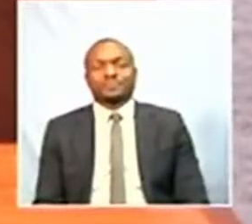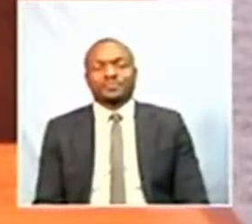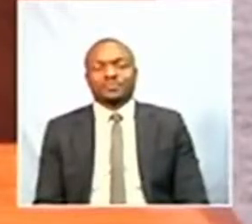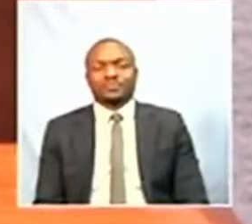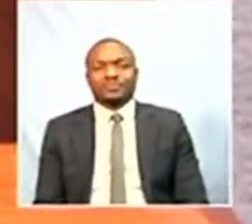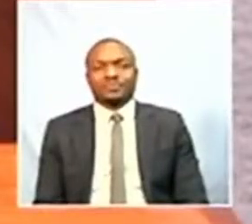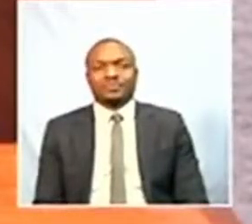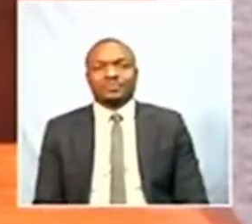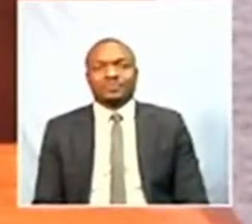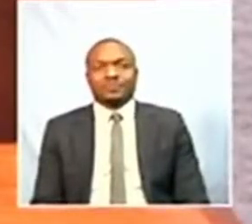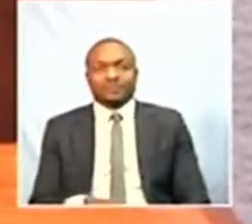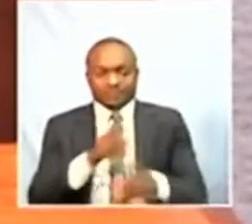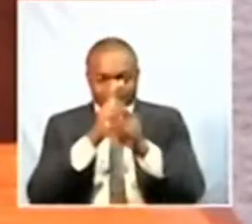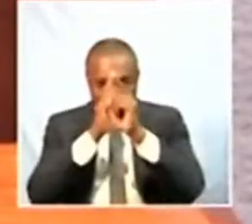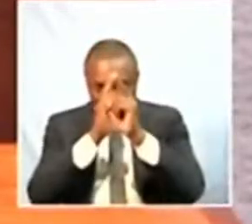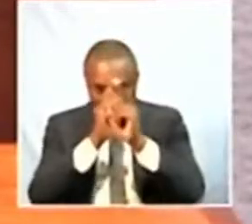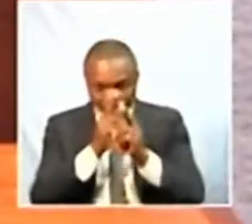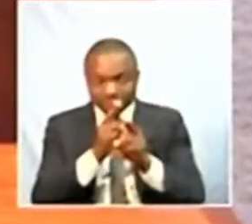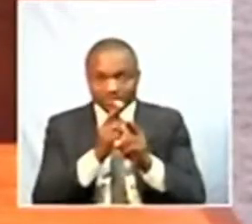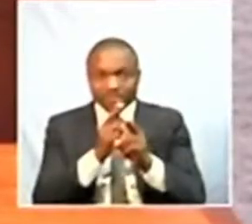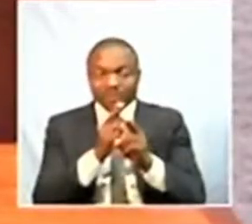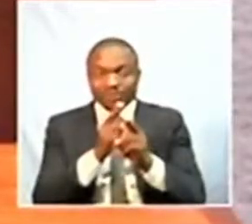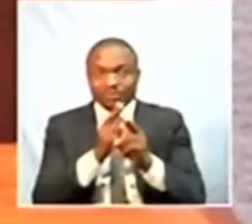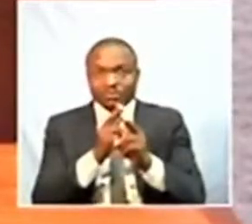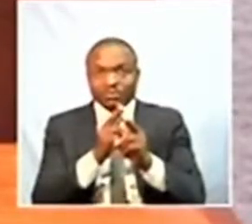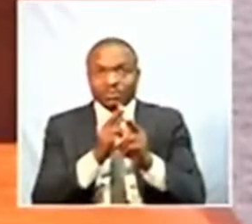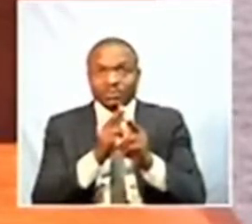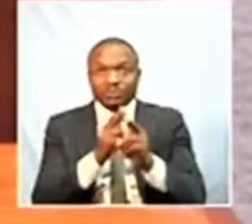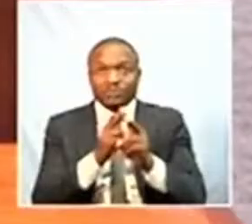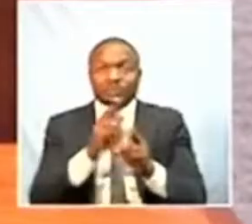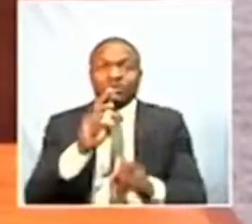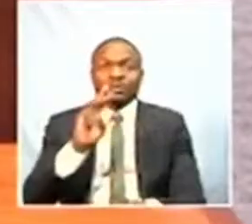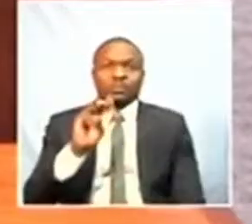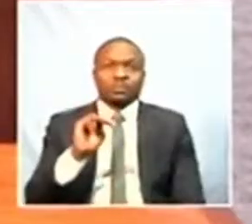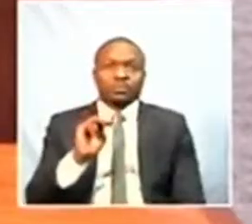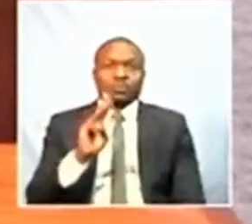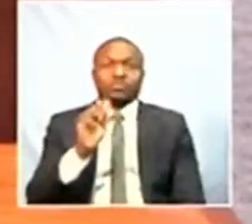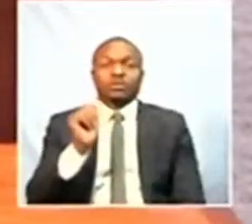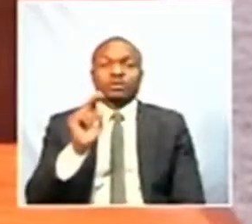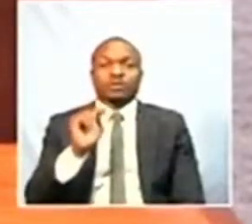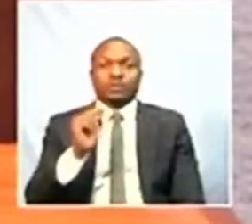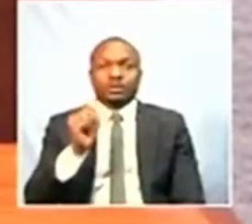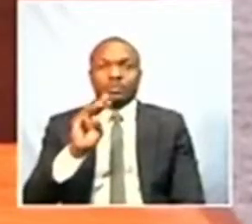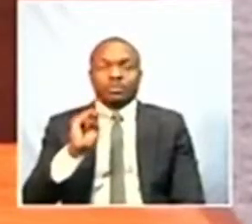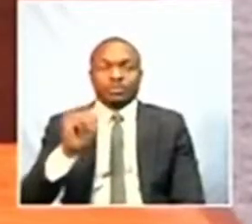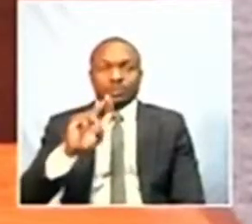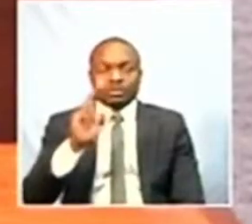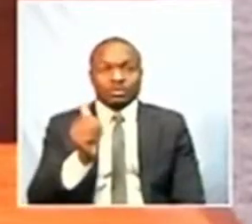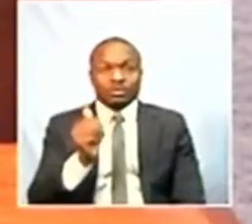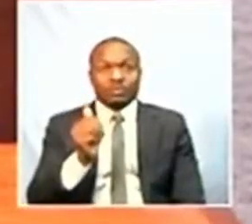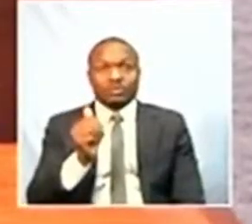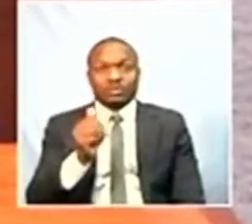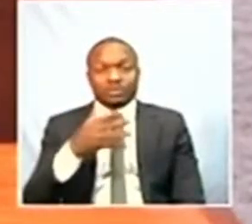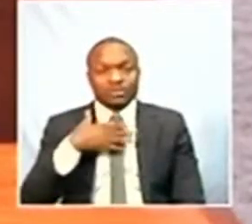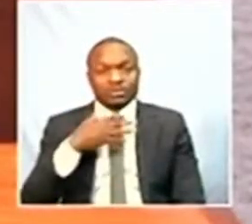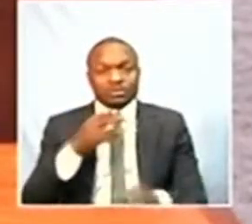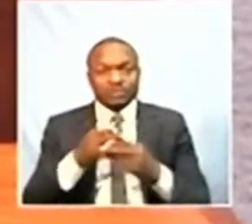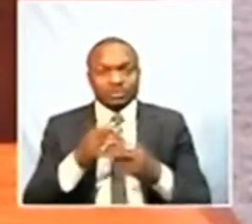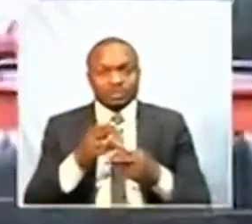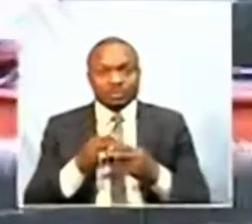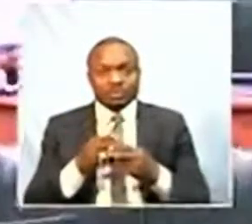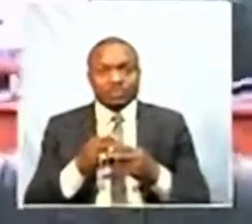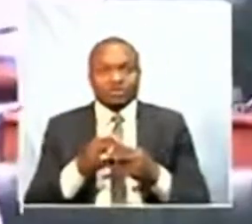Honorable Mwanamunke Somebody, Munali constituency. Correction, Madam Speaker. My name is Sombo